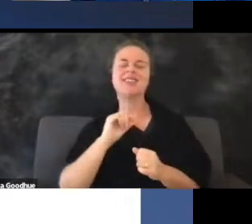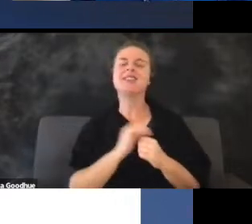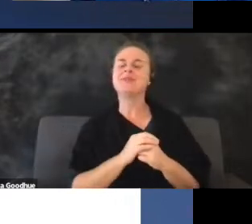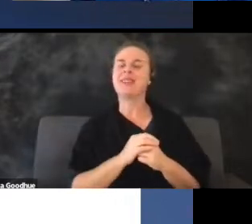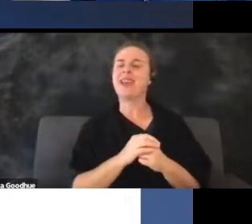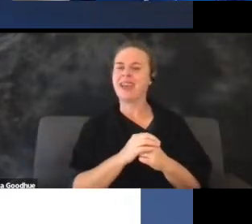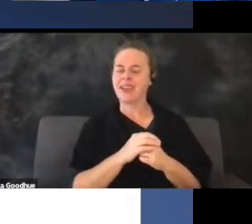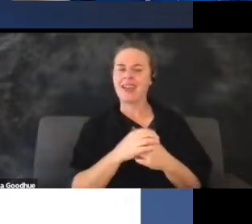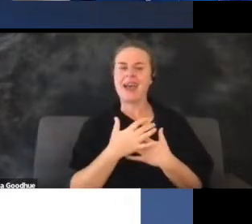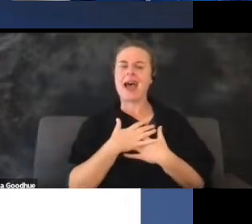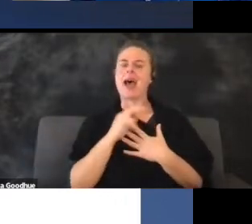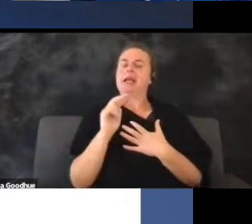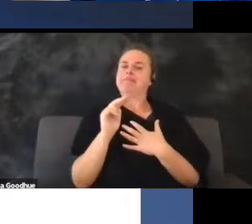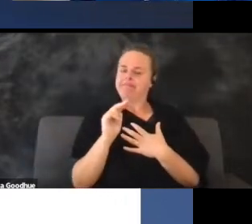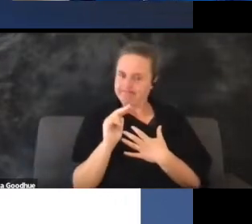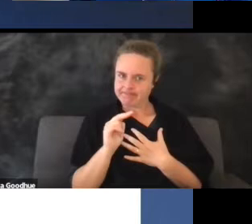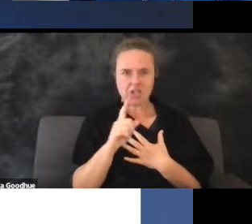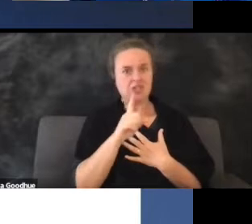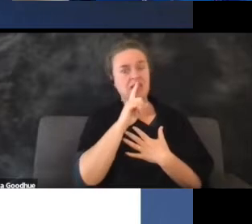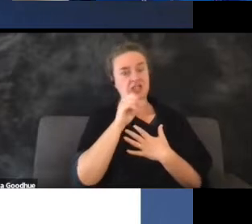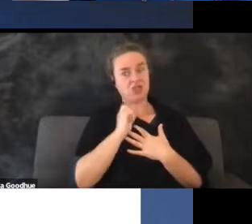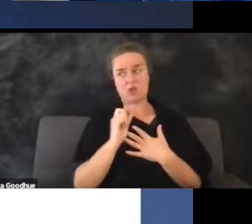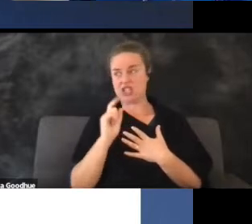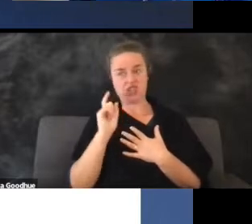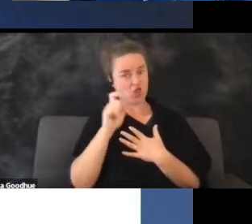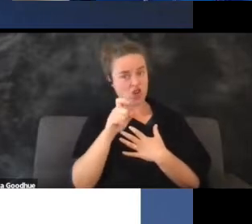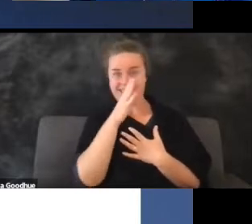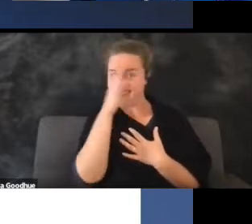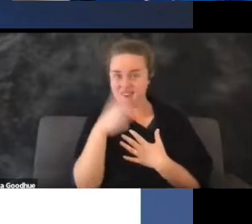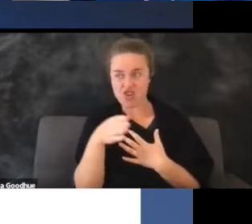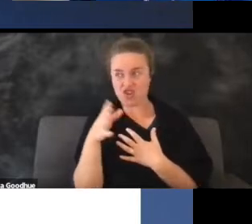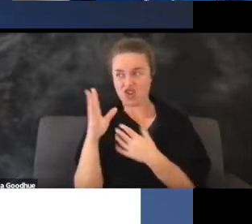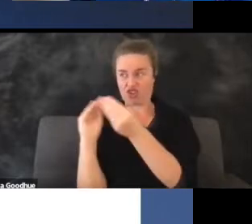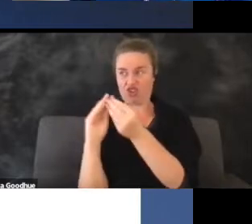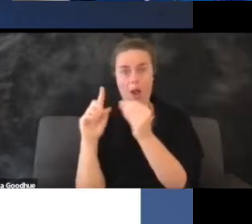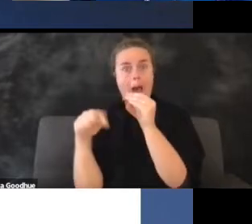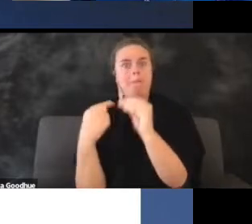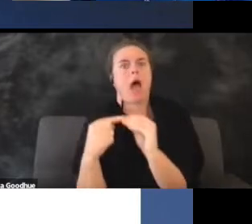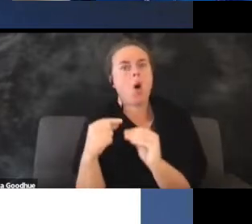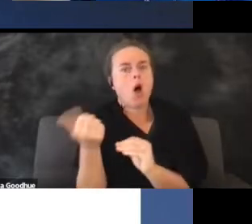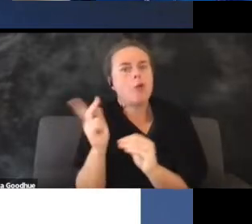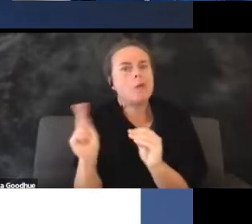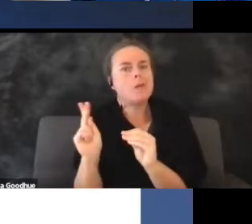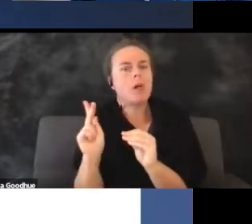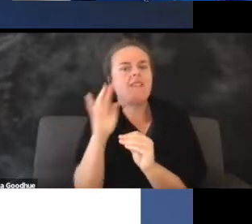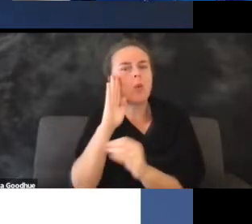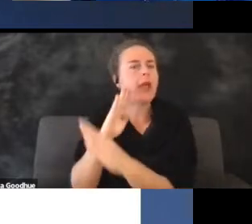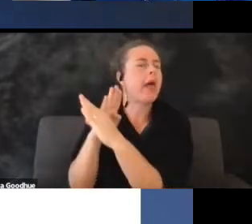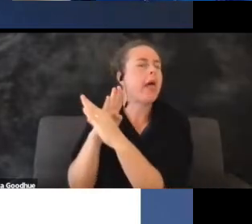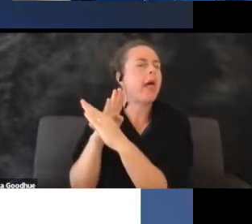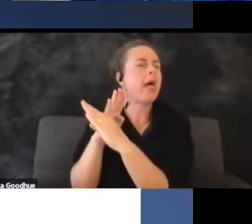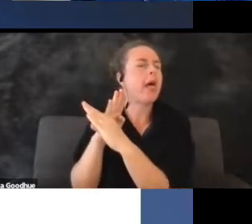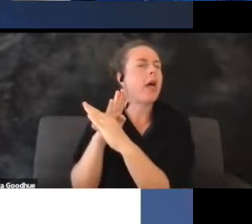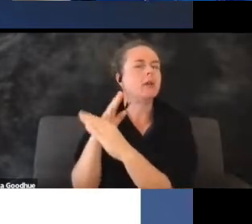never be talking about others without including them in the conversation. It's truly a person-centered